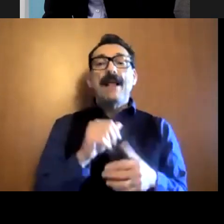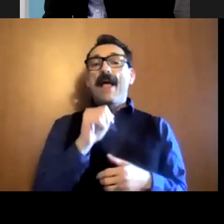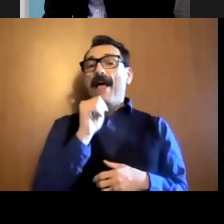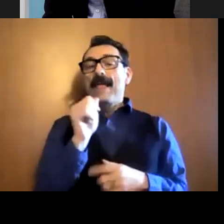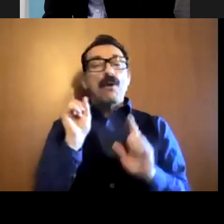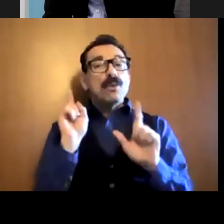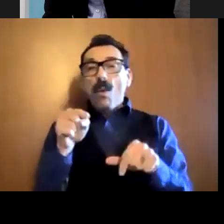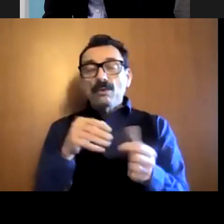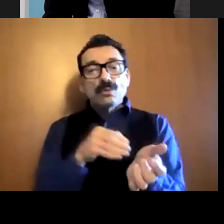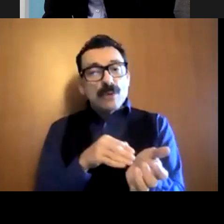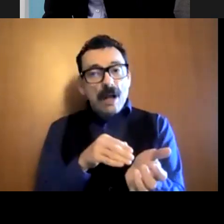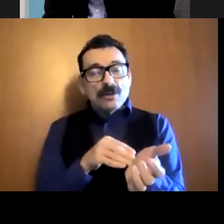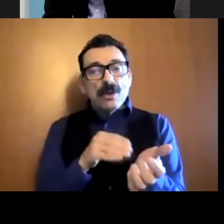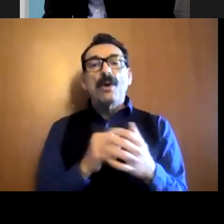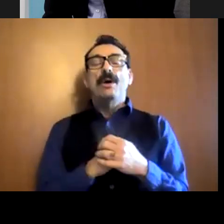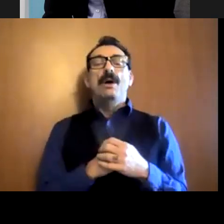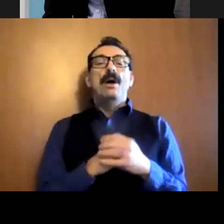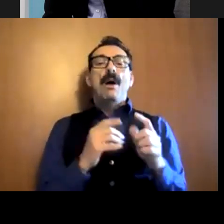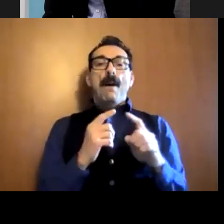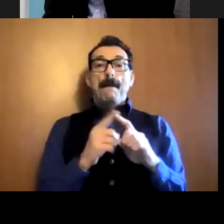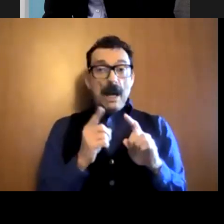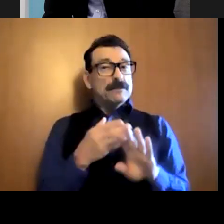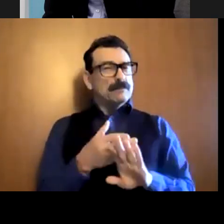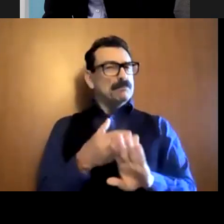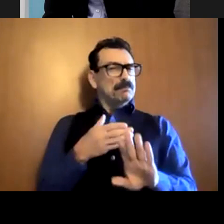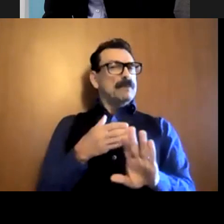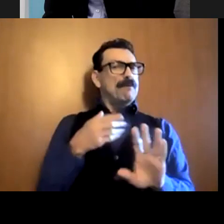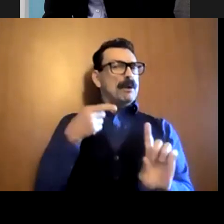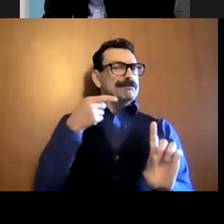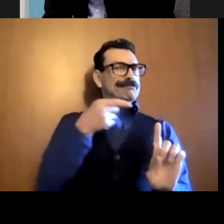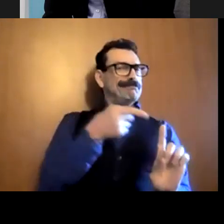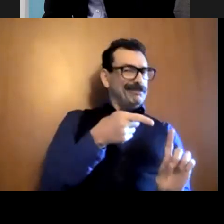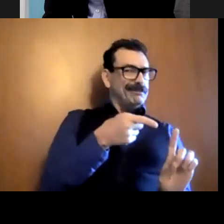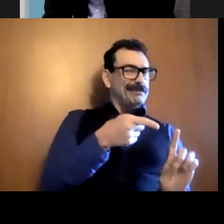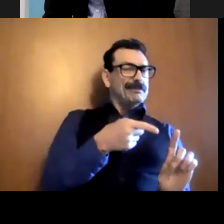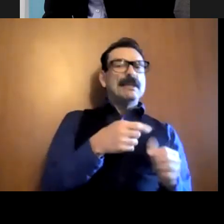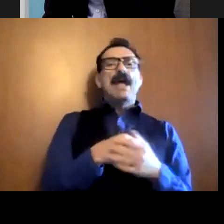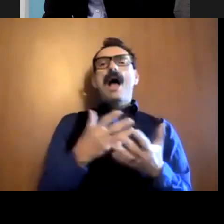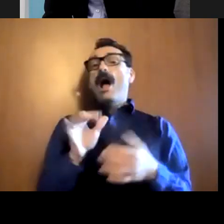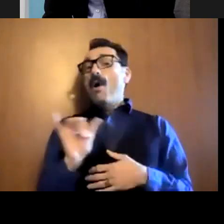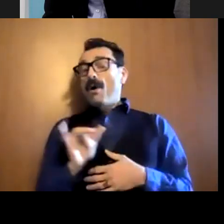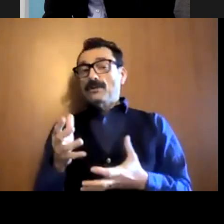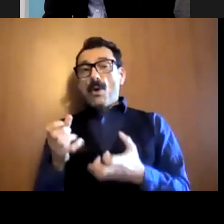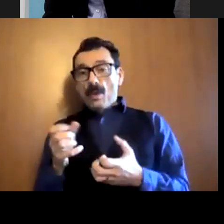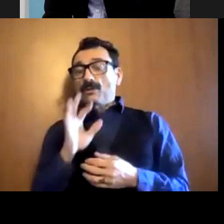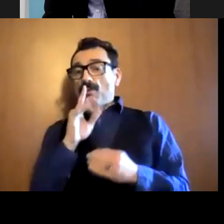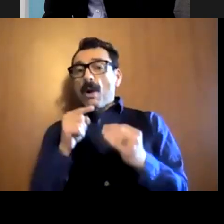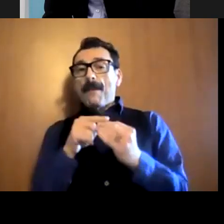forth. However, before I could even address that, I just wanted to talk about, yes, we know about the Tuskegee